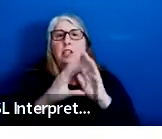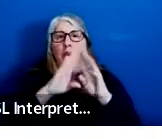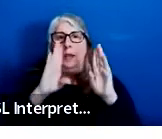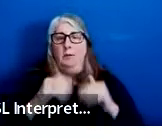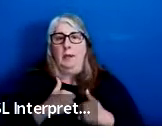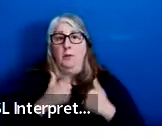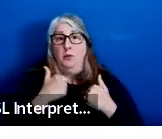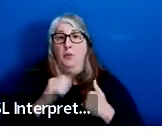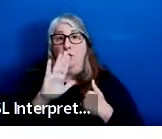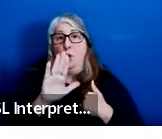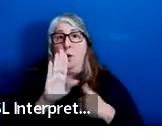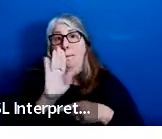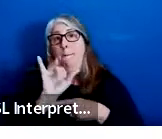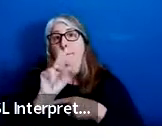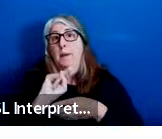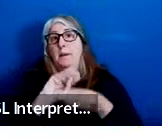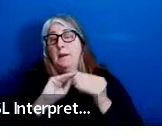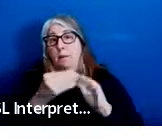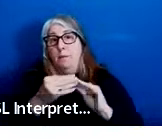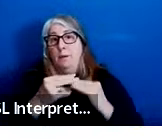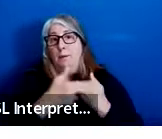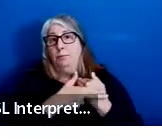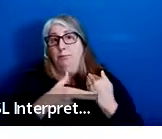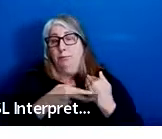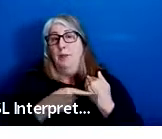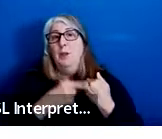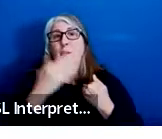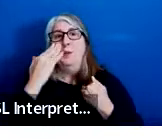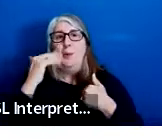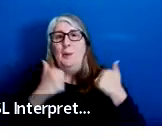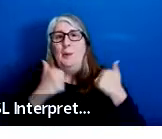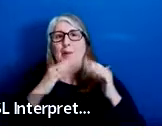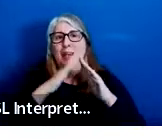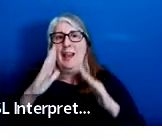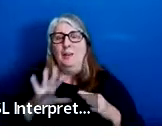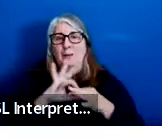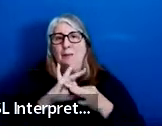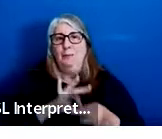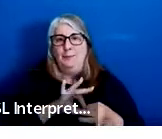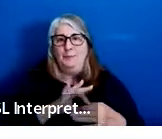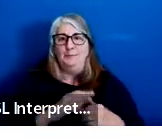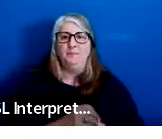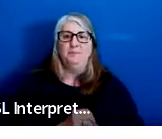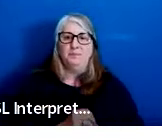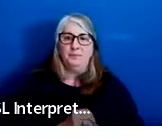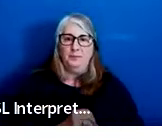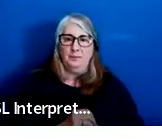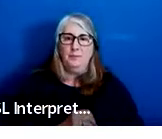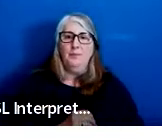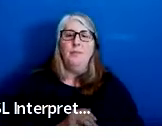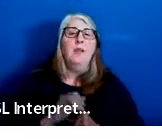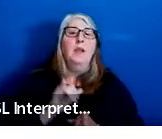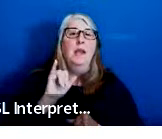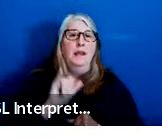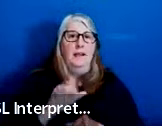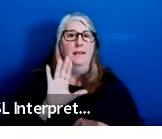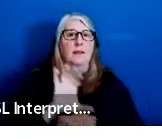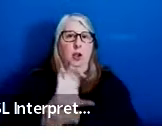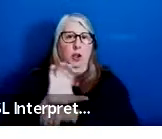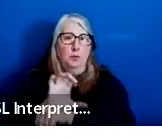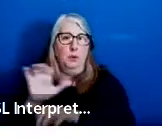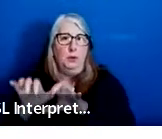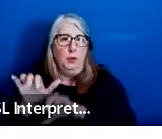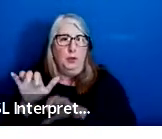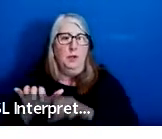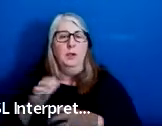your bin that tells us, where it was assigned, and that's put into our computer system. So we don't want them